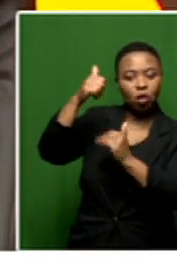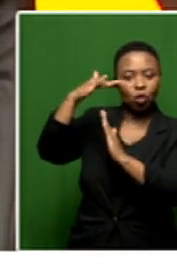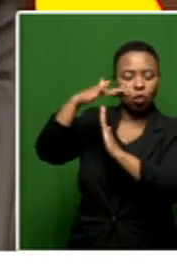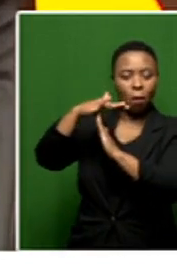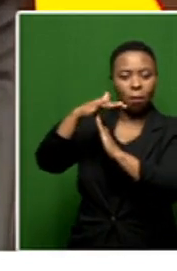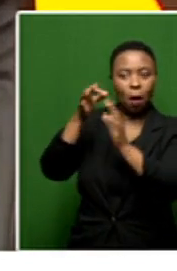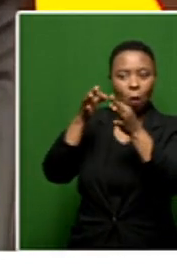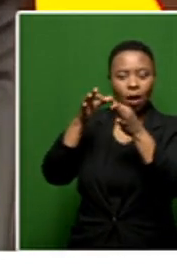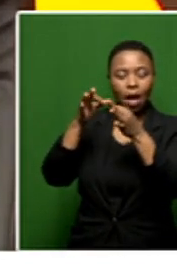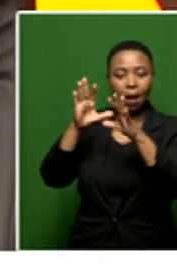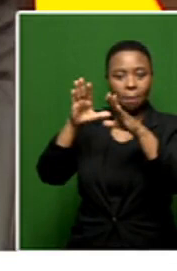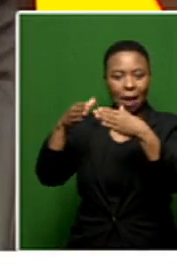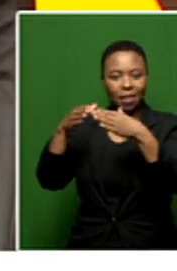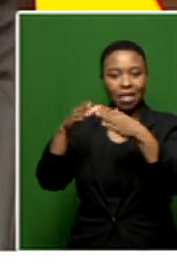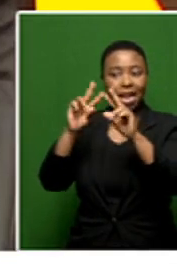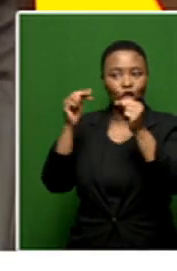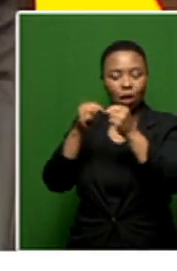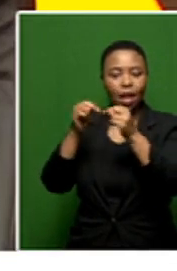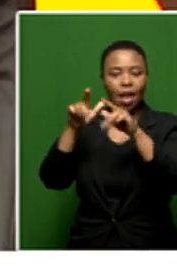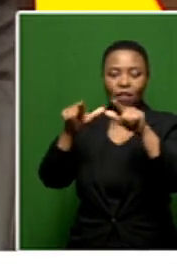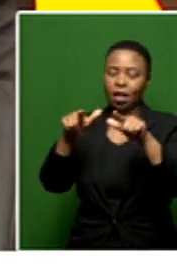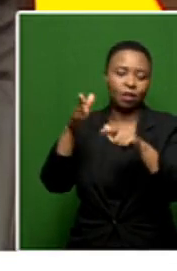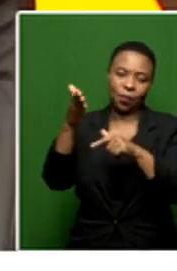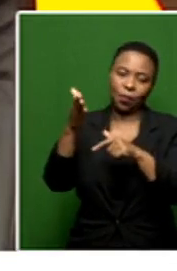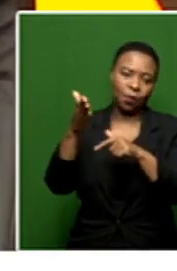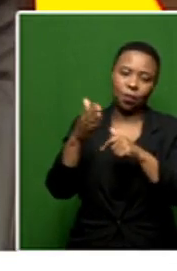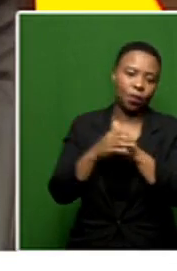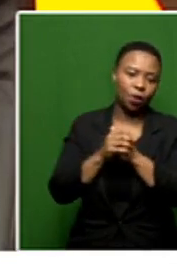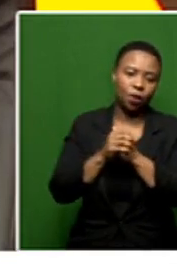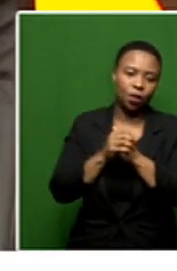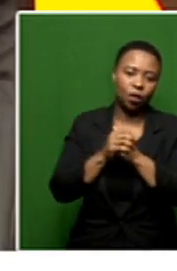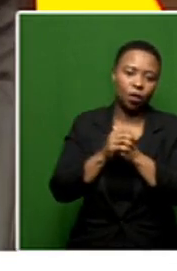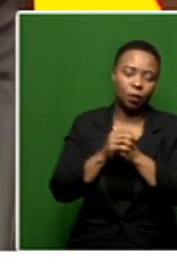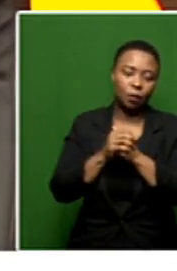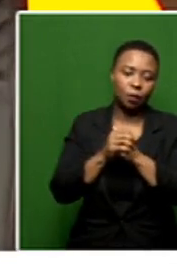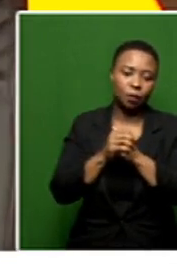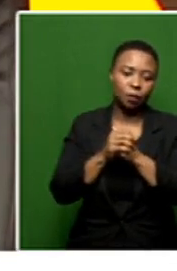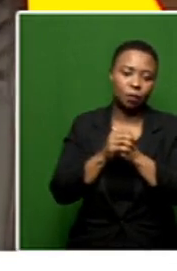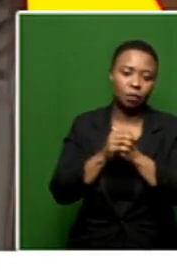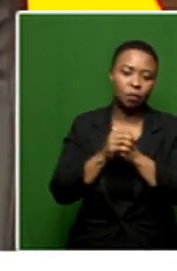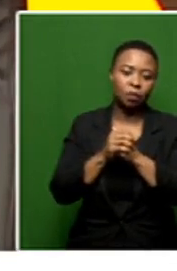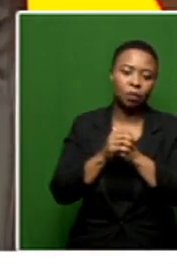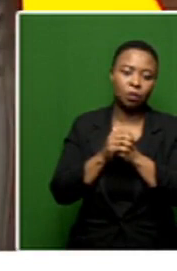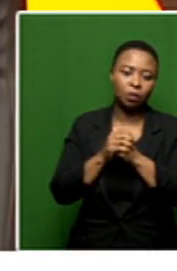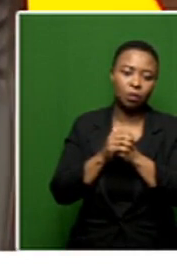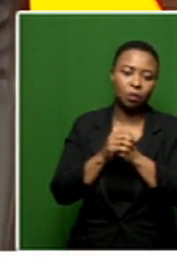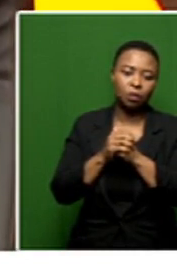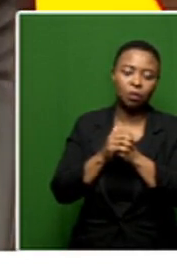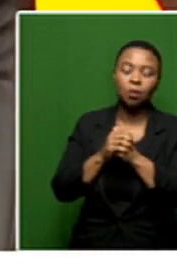at the national level. That one party that needs to govern would have to require the assistance of others.